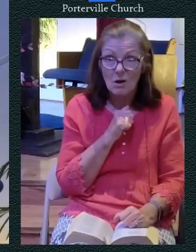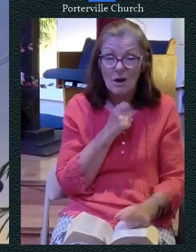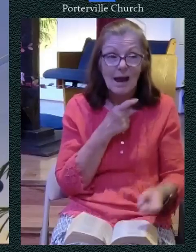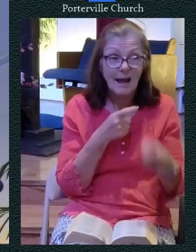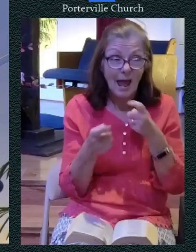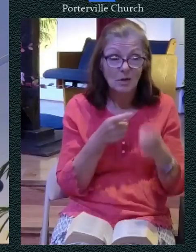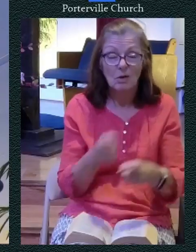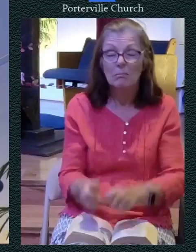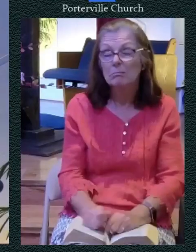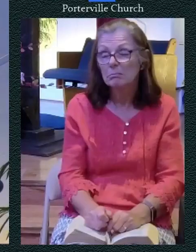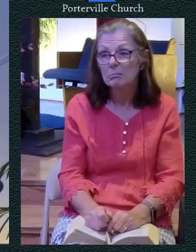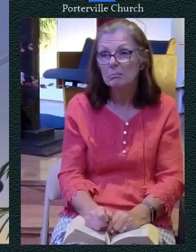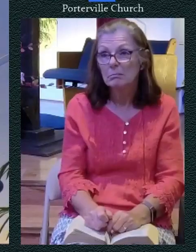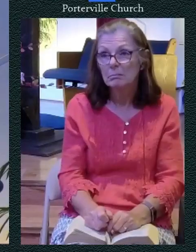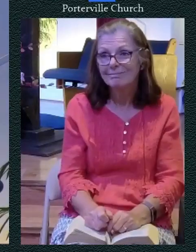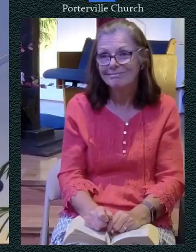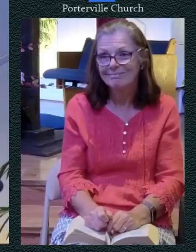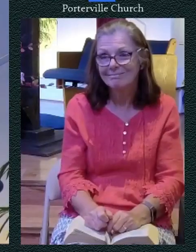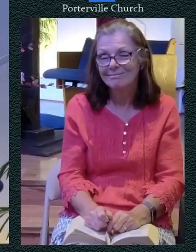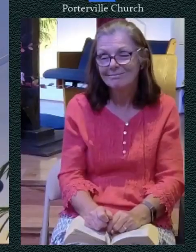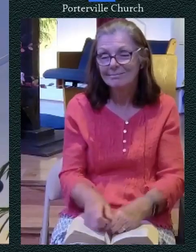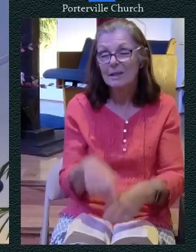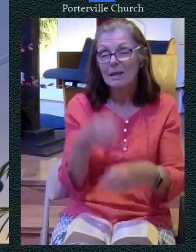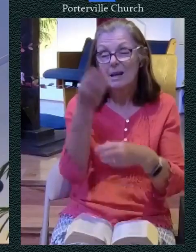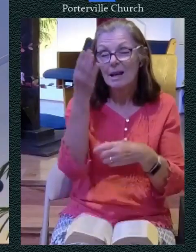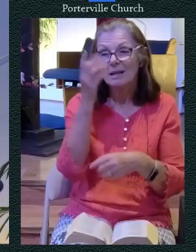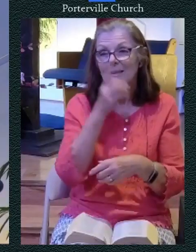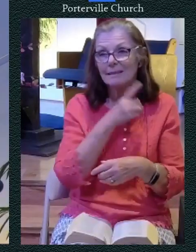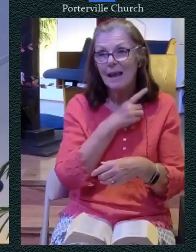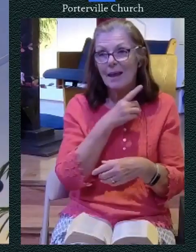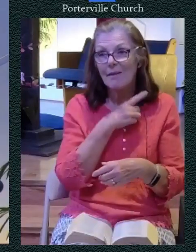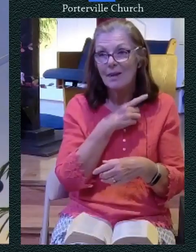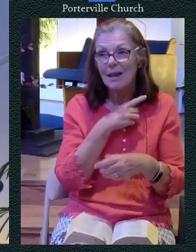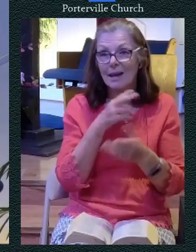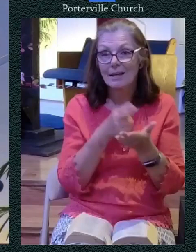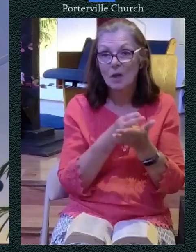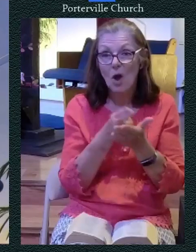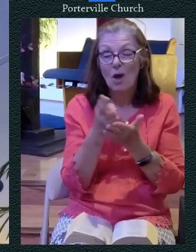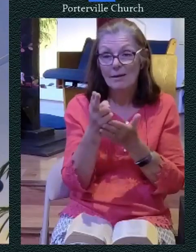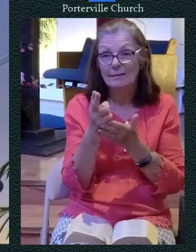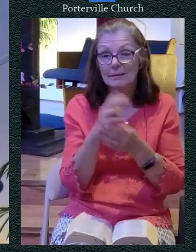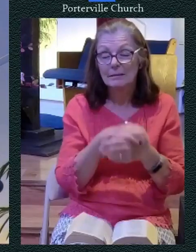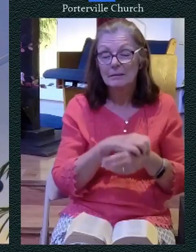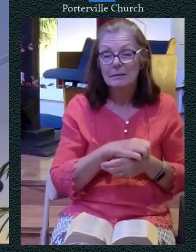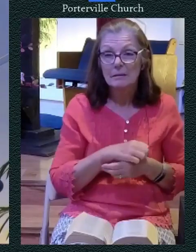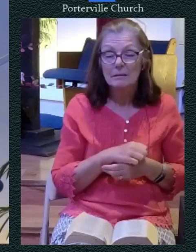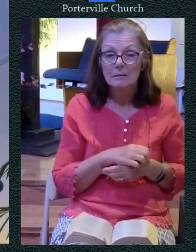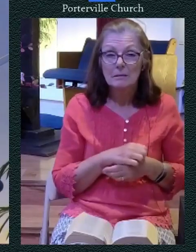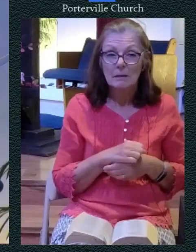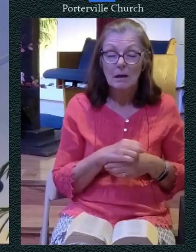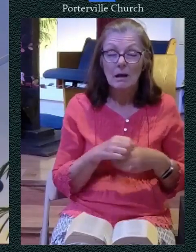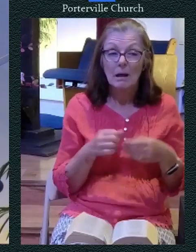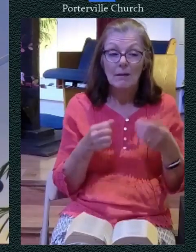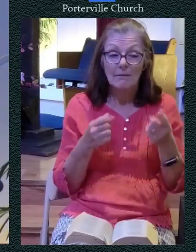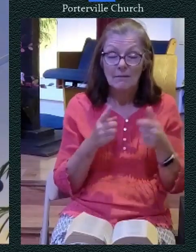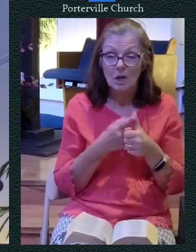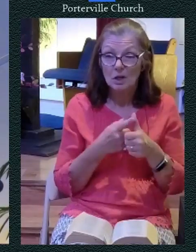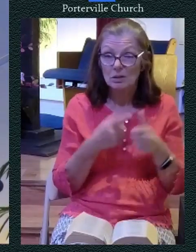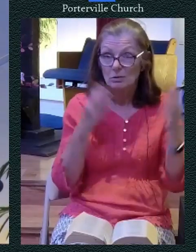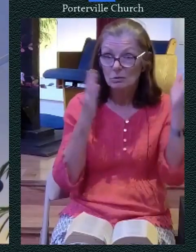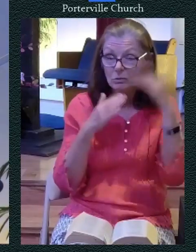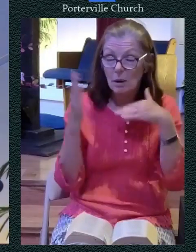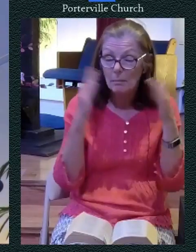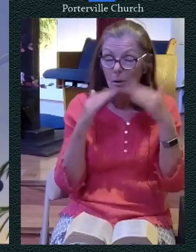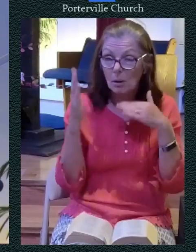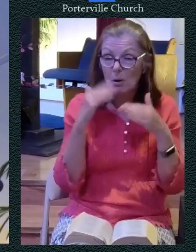And so David is honest. So there it is. We see this outline in the psalm. There's trouble. There's the